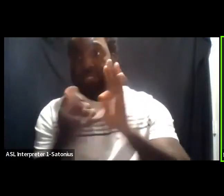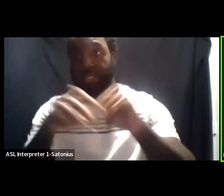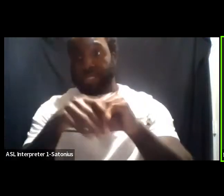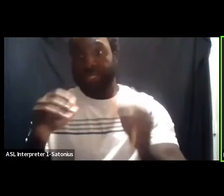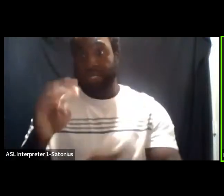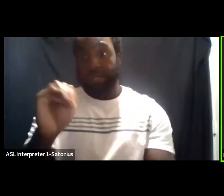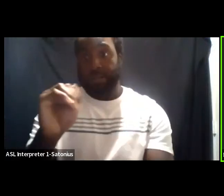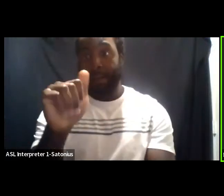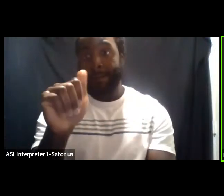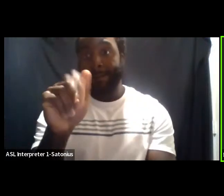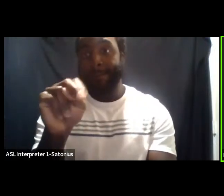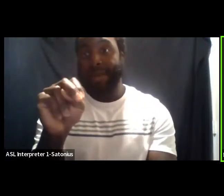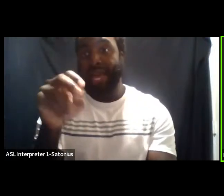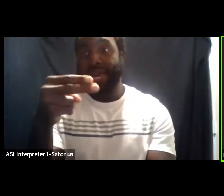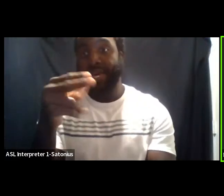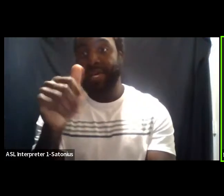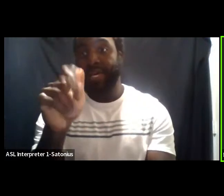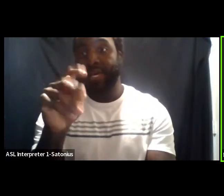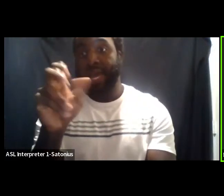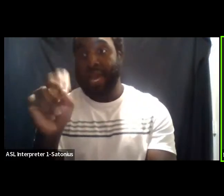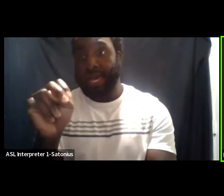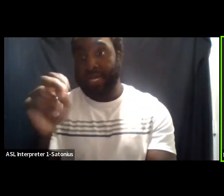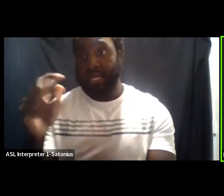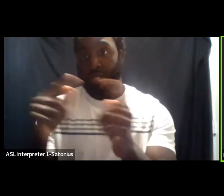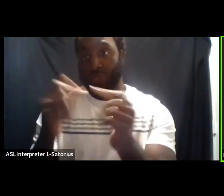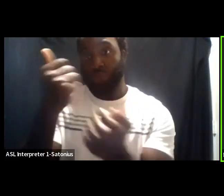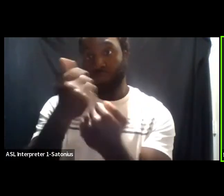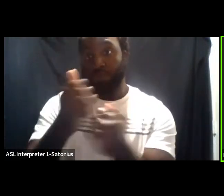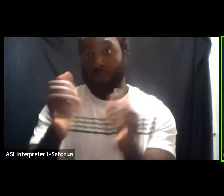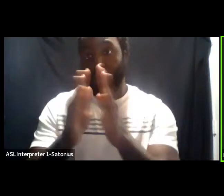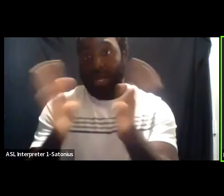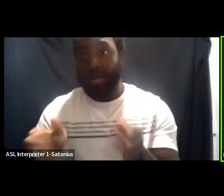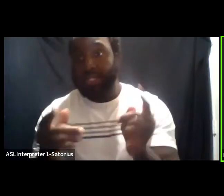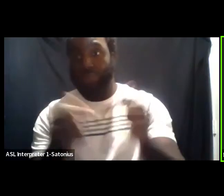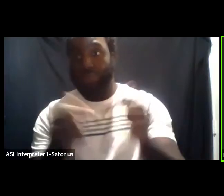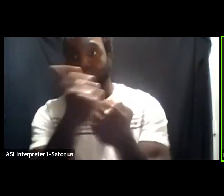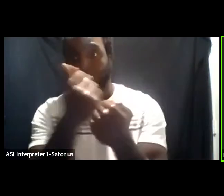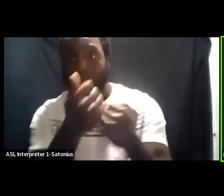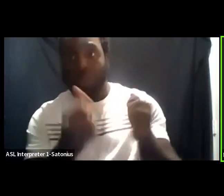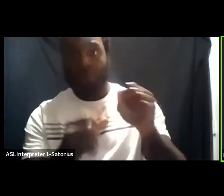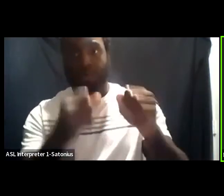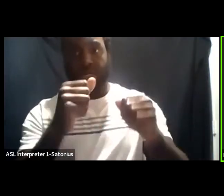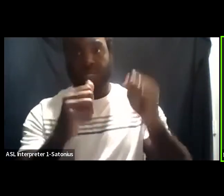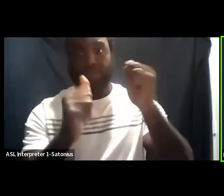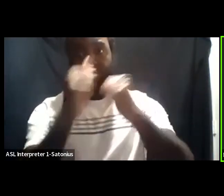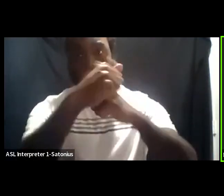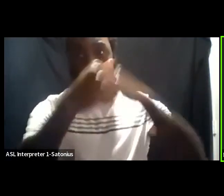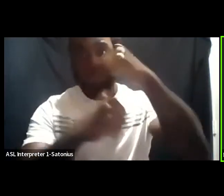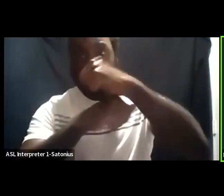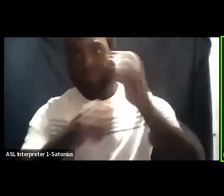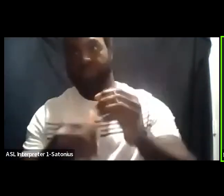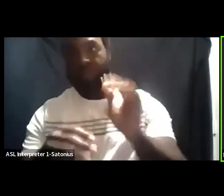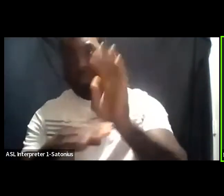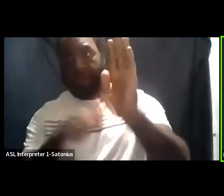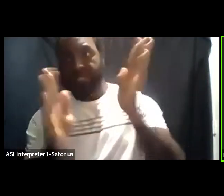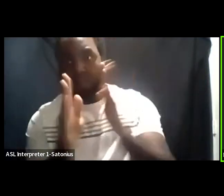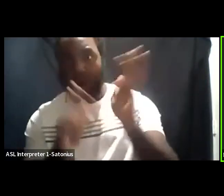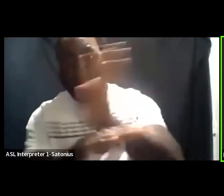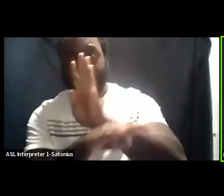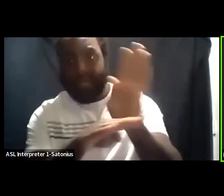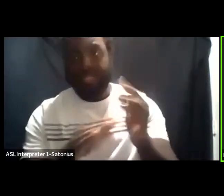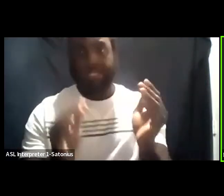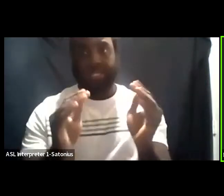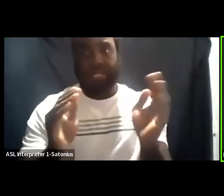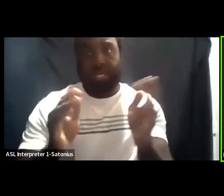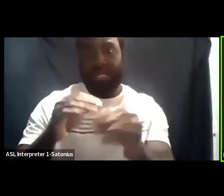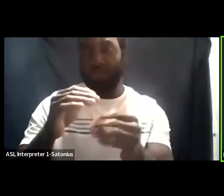create supportive housing, to install green infrastructure, to start a small business. And the existing